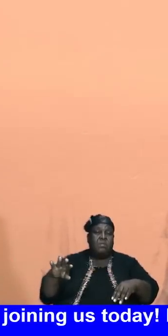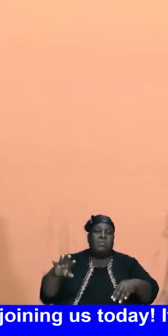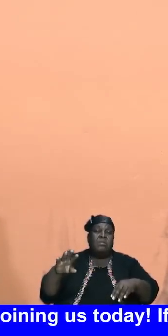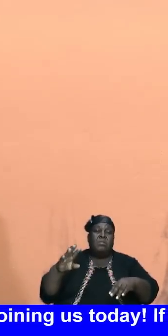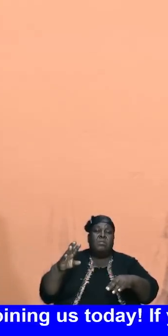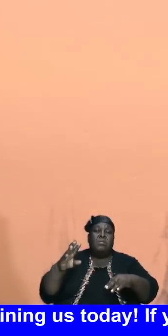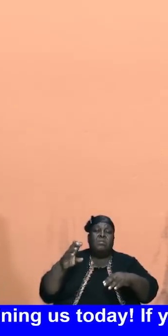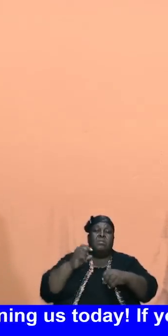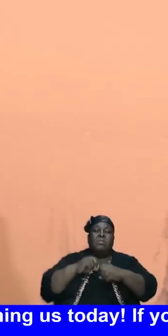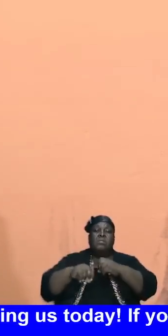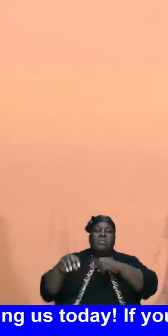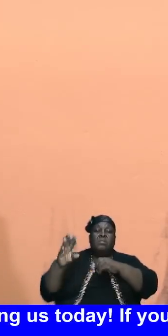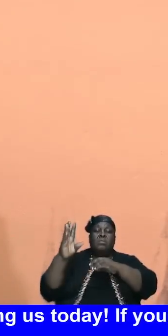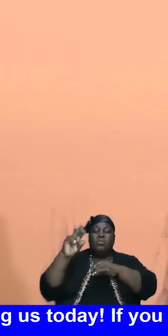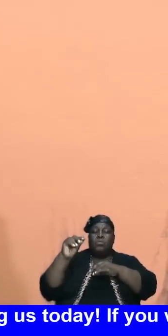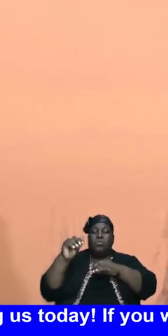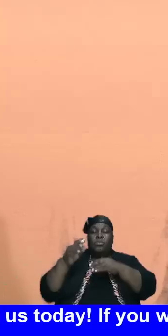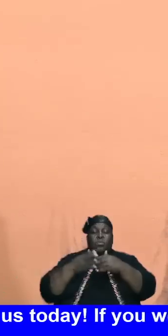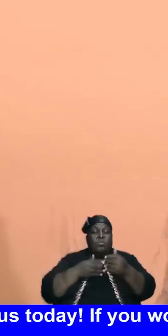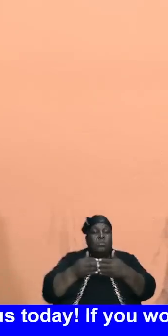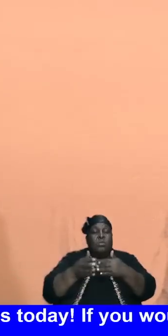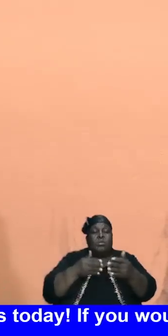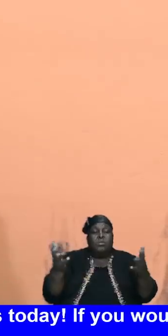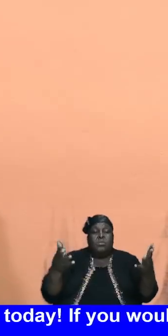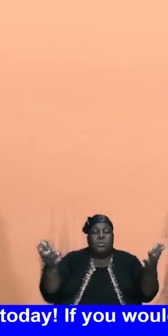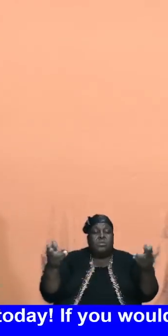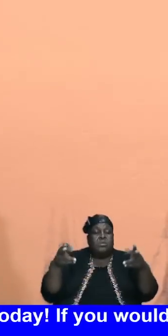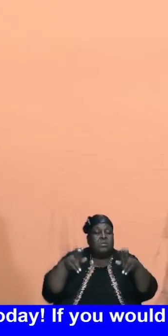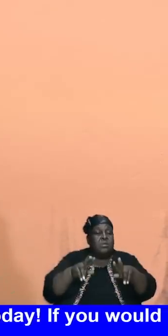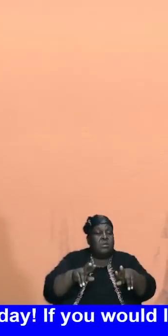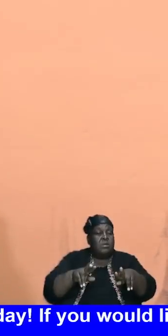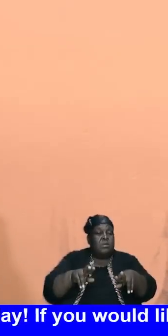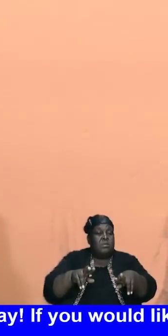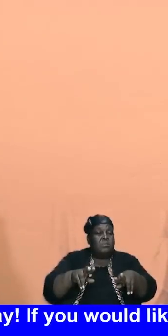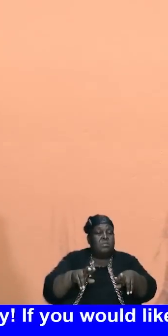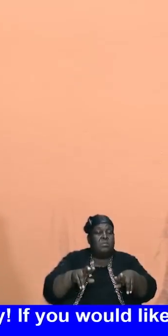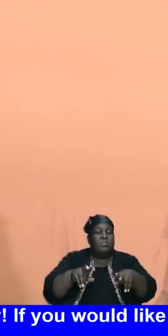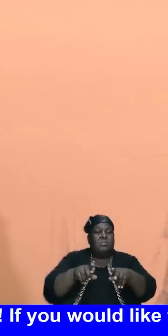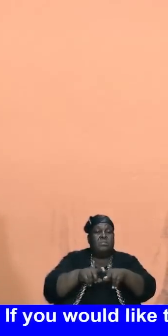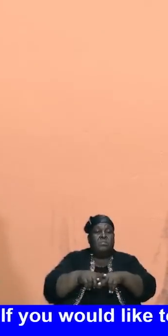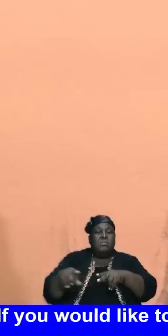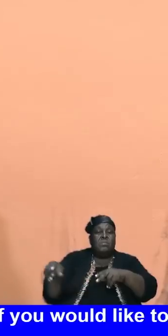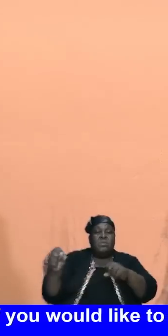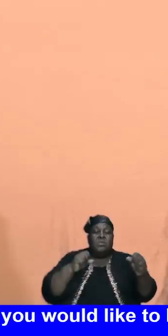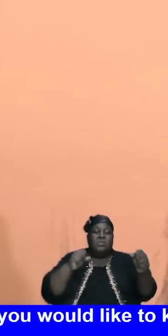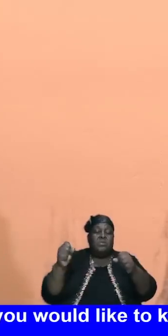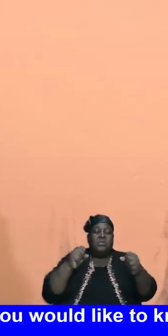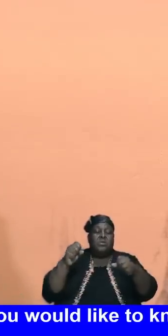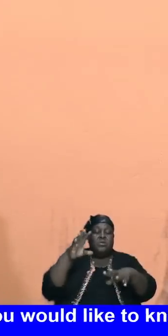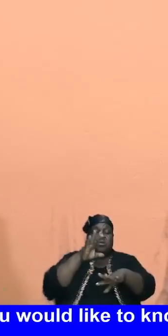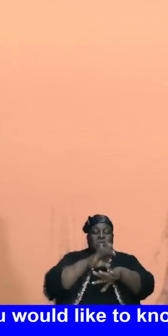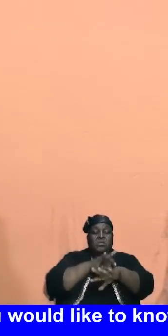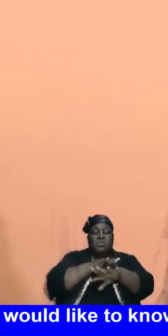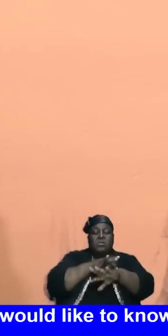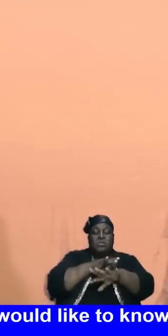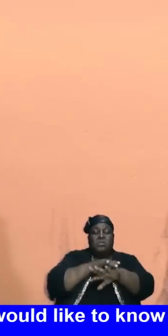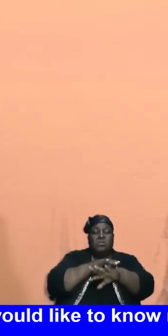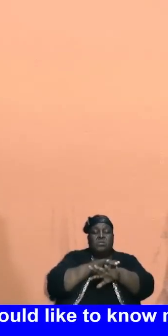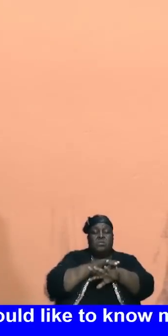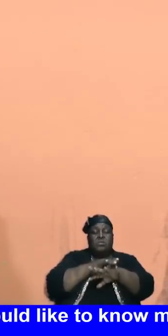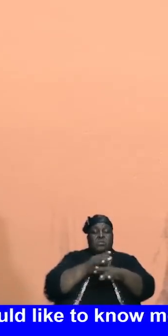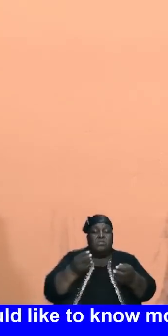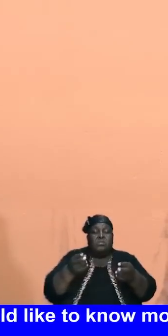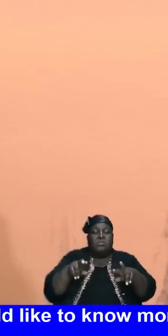hallelujah, irrespective of what is happening, we'll be like those pillars that when the shaking and the earthquake happen